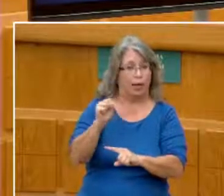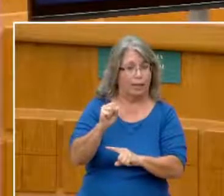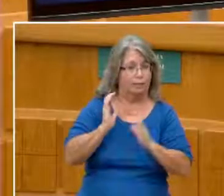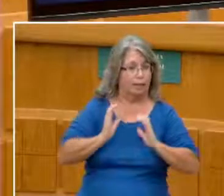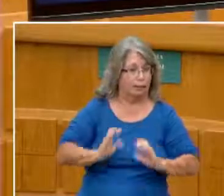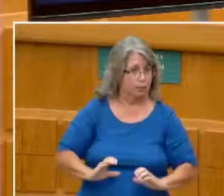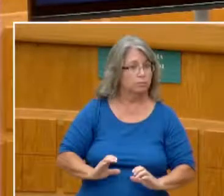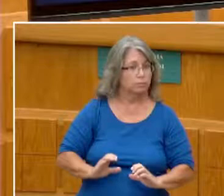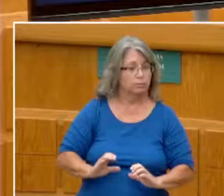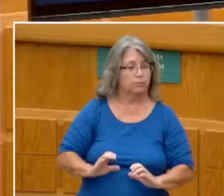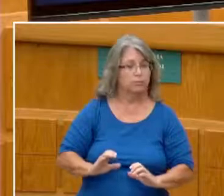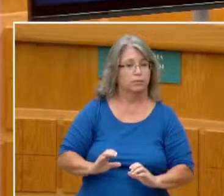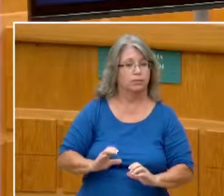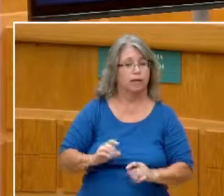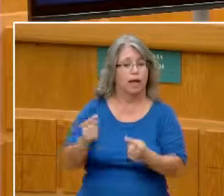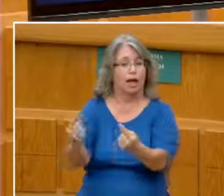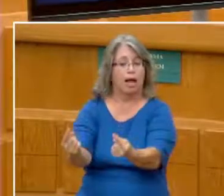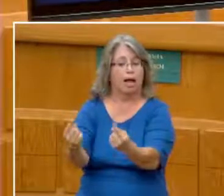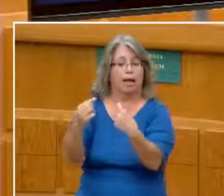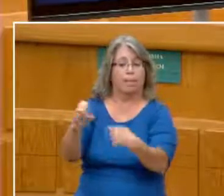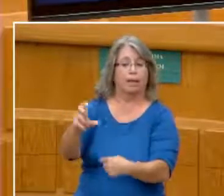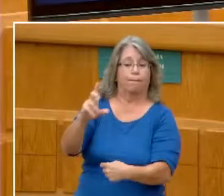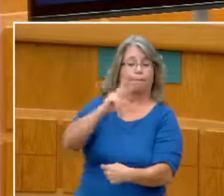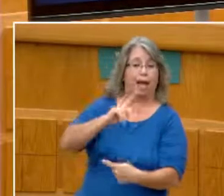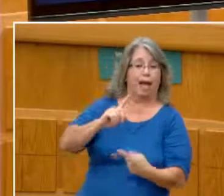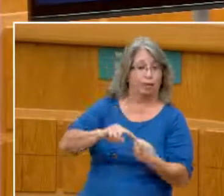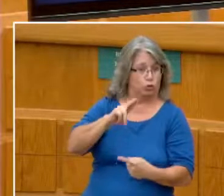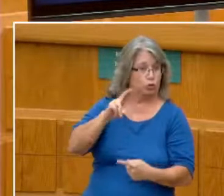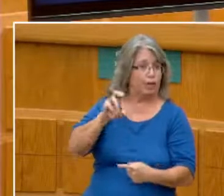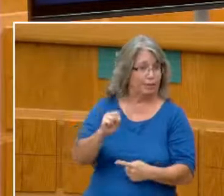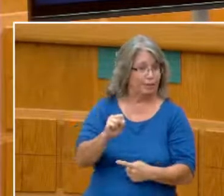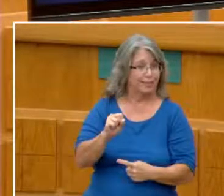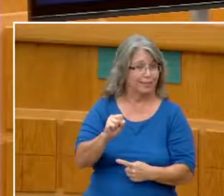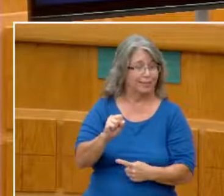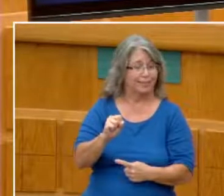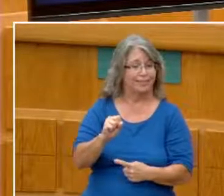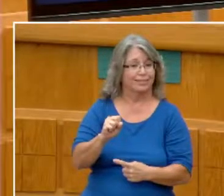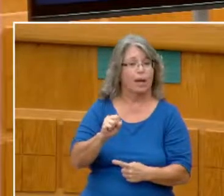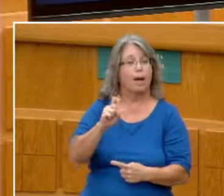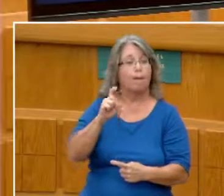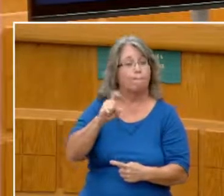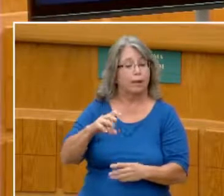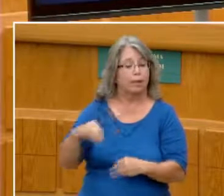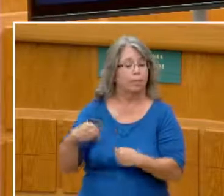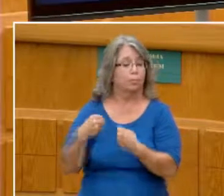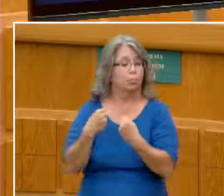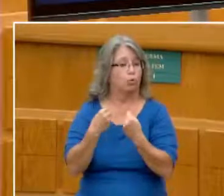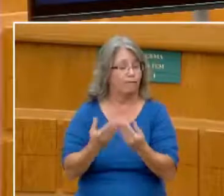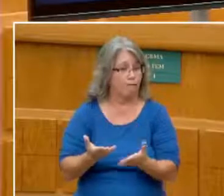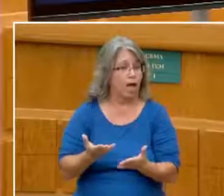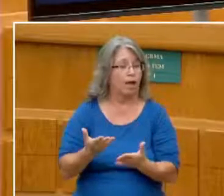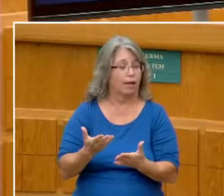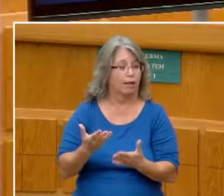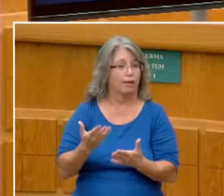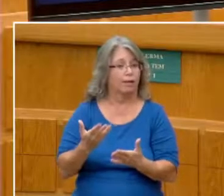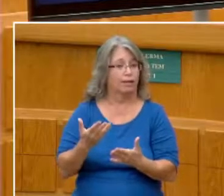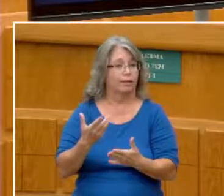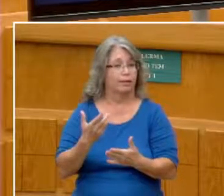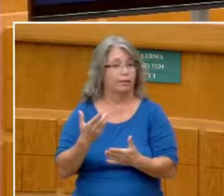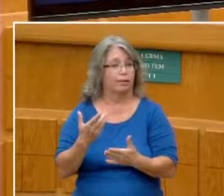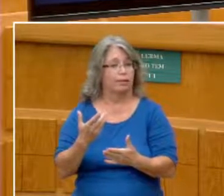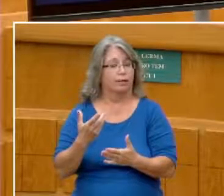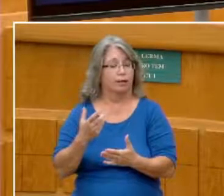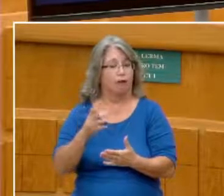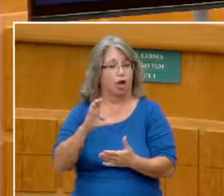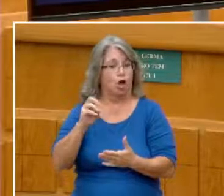travel must provide a negative COVID-19 test within 3 days of departure to the United States.